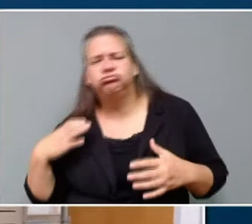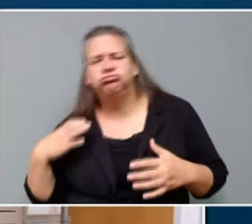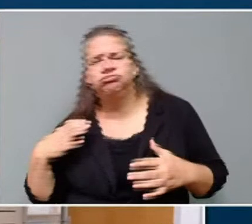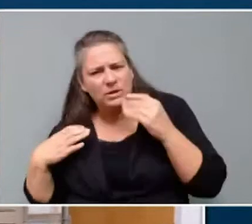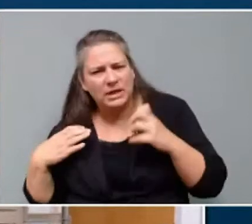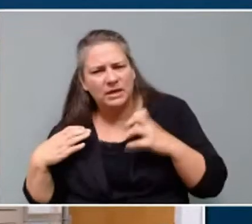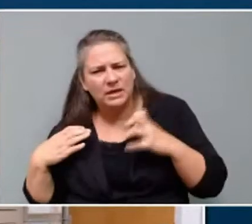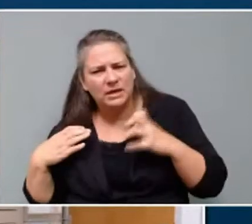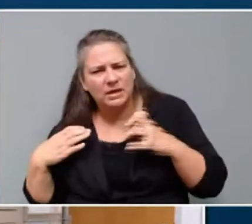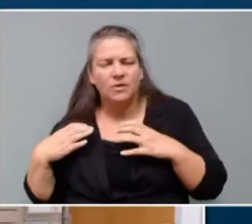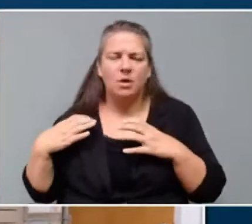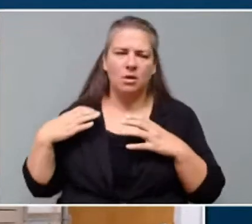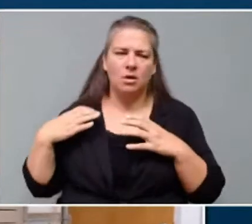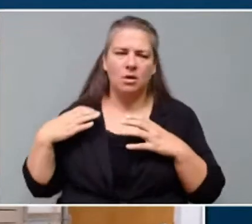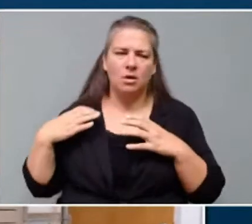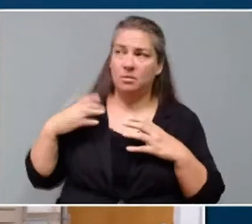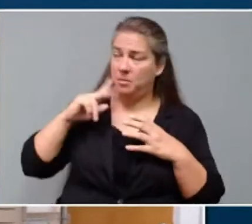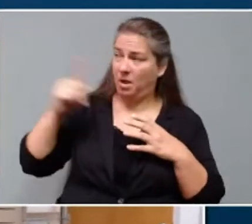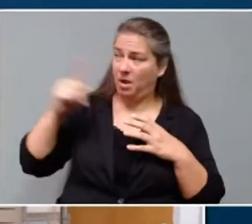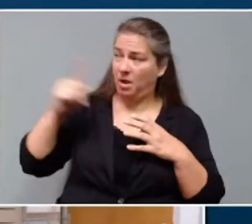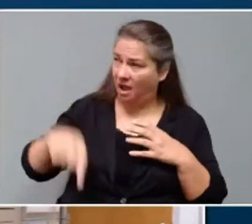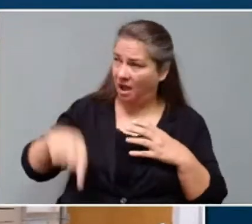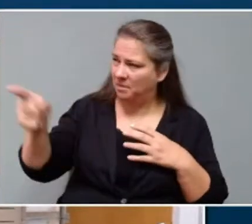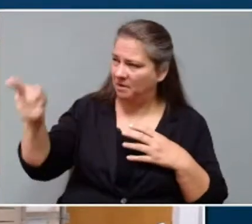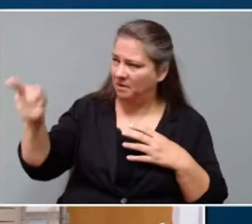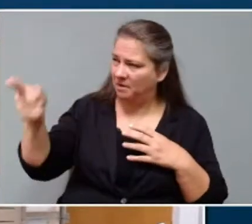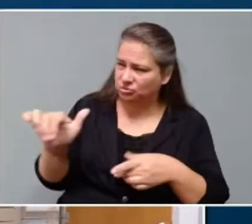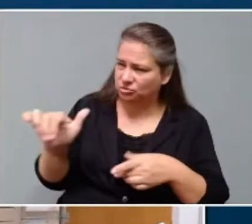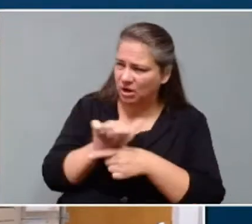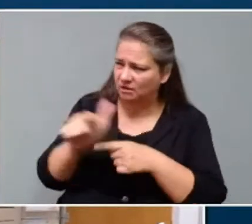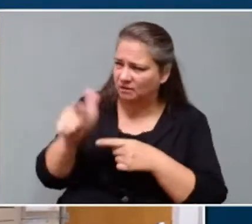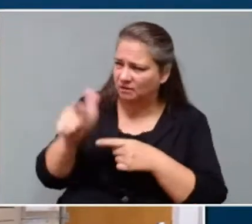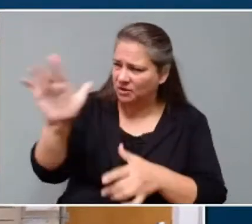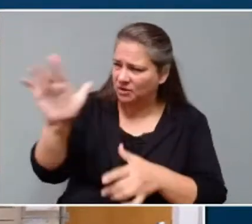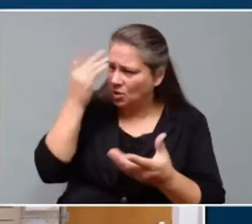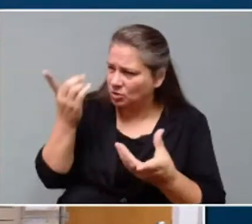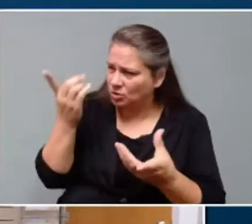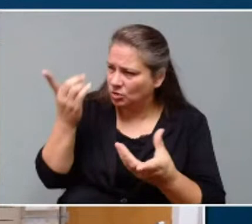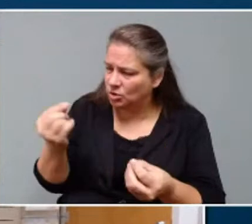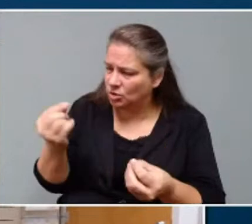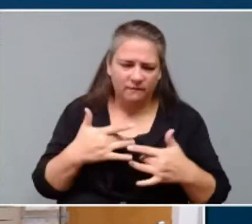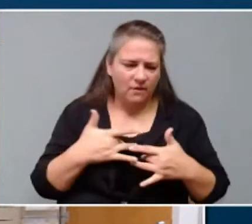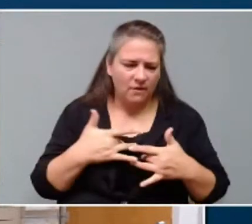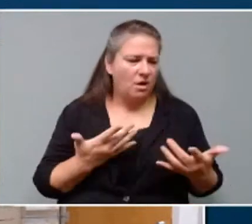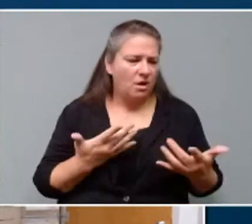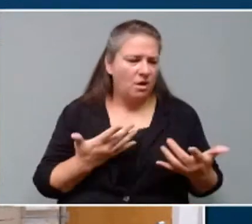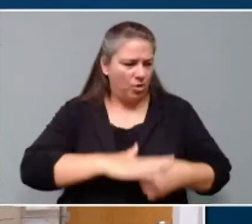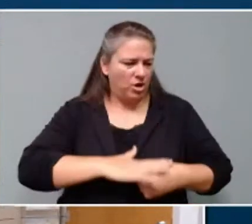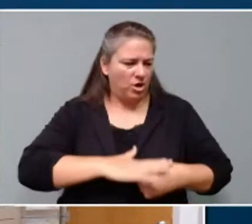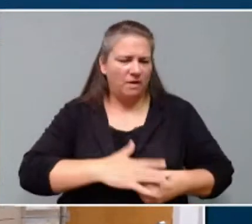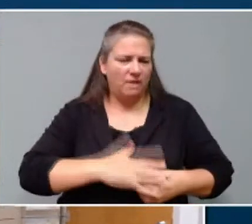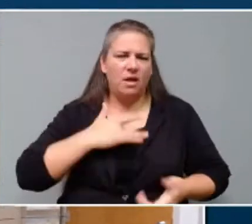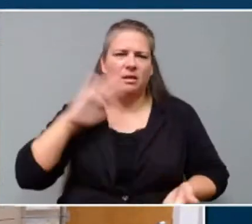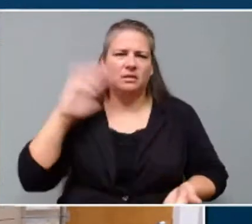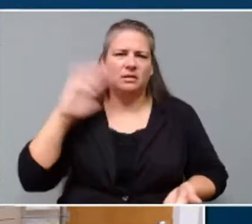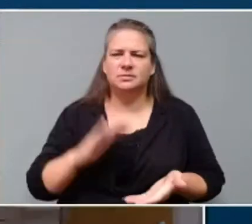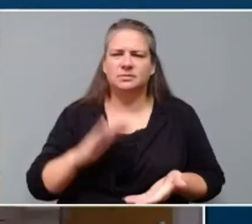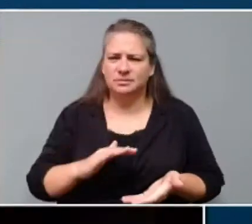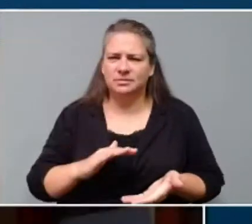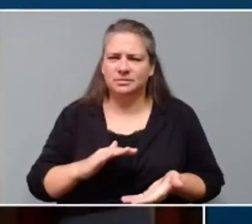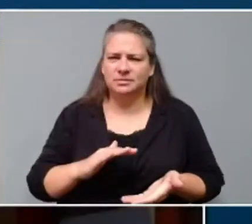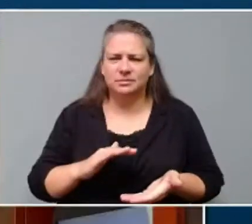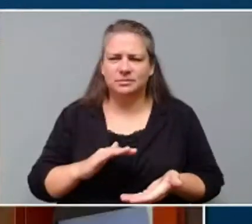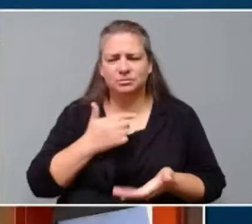this trained group of people to come in and to help us to relieve some of that pressure from us. We're very